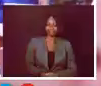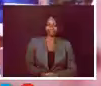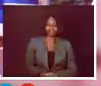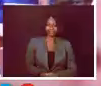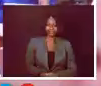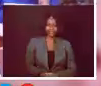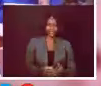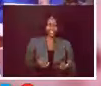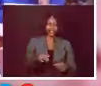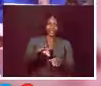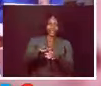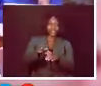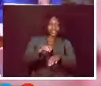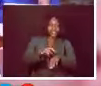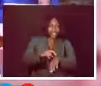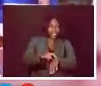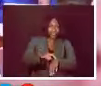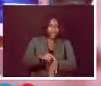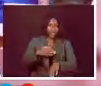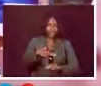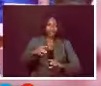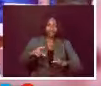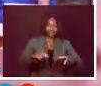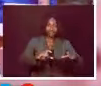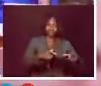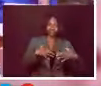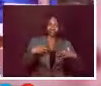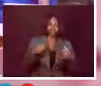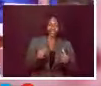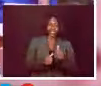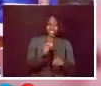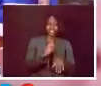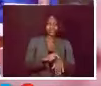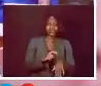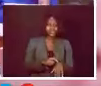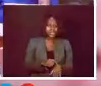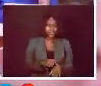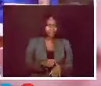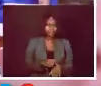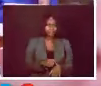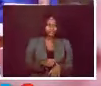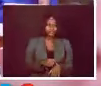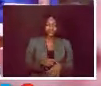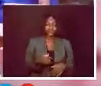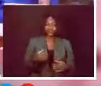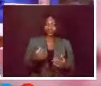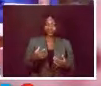from election, we have our caucus strength, and we normally break them into